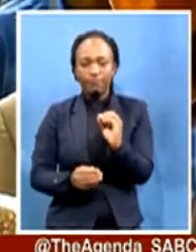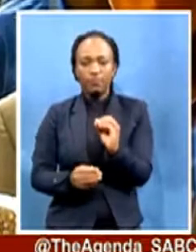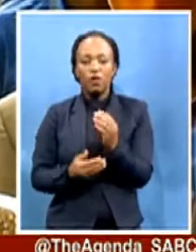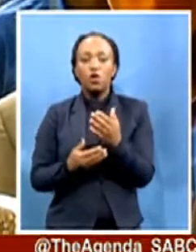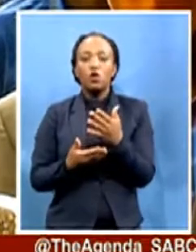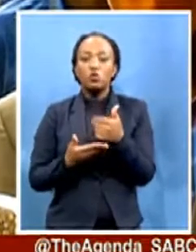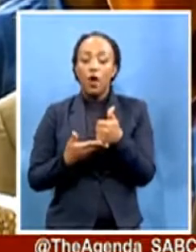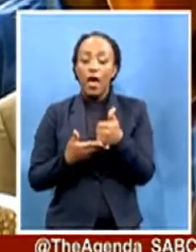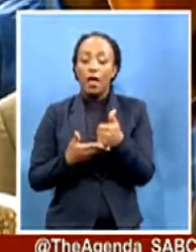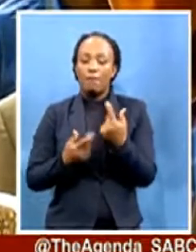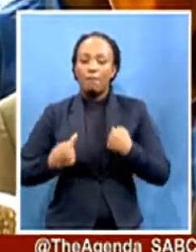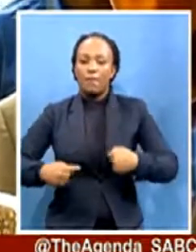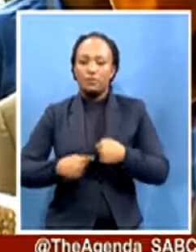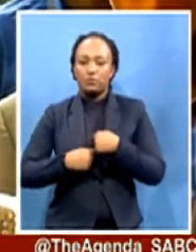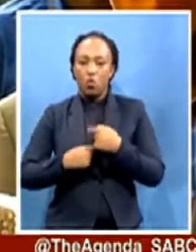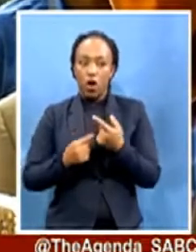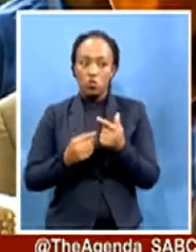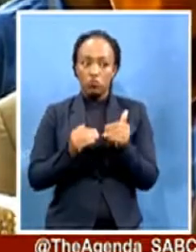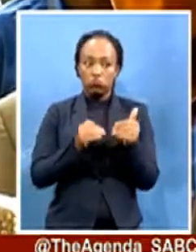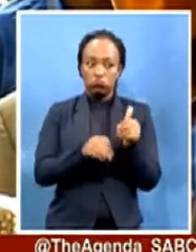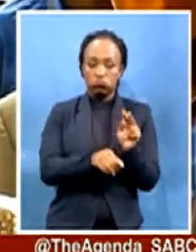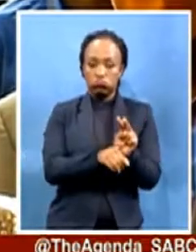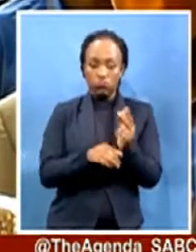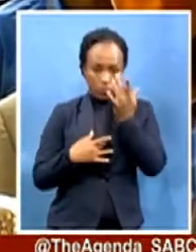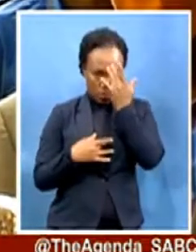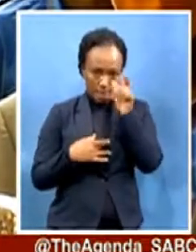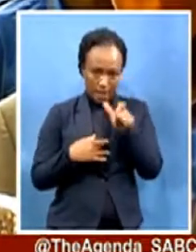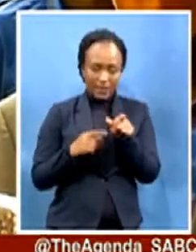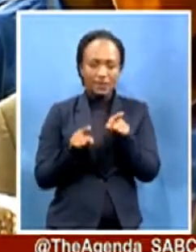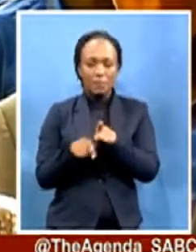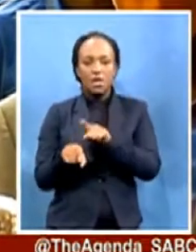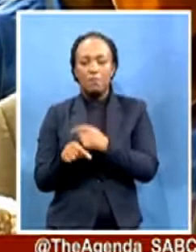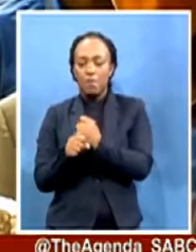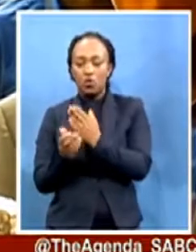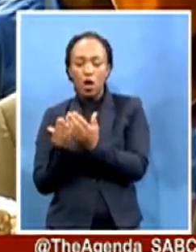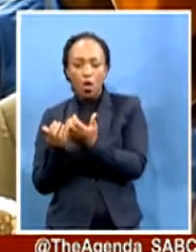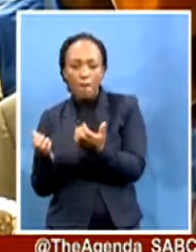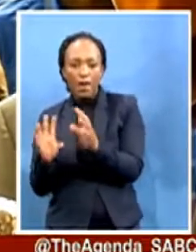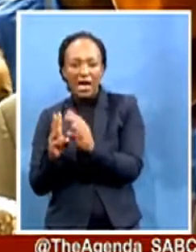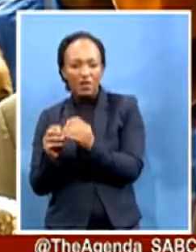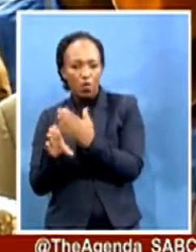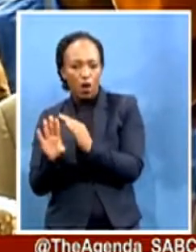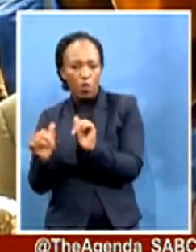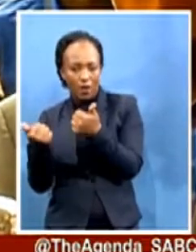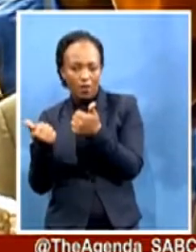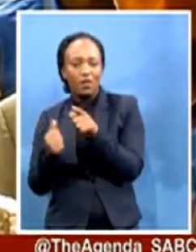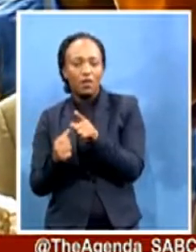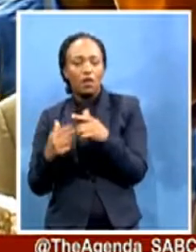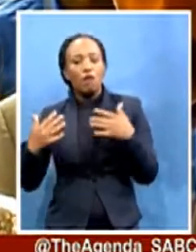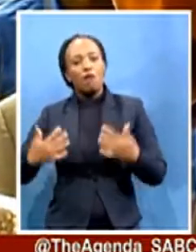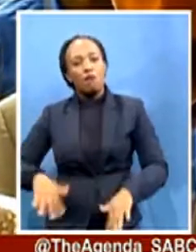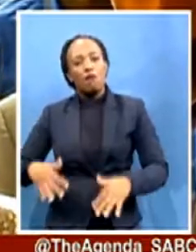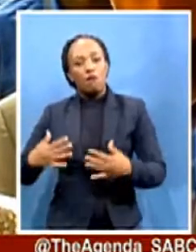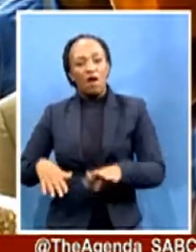So in this case, I want to say to you, for me, this is real heroism. This is courage, and I